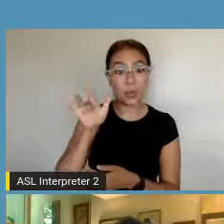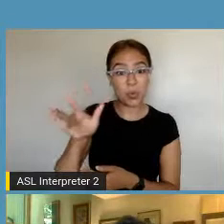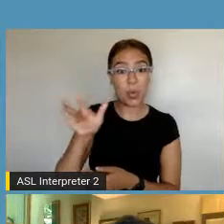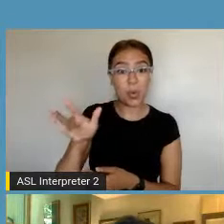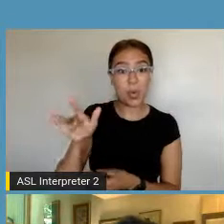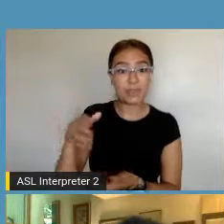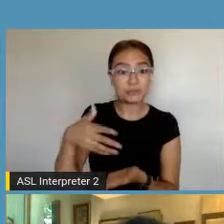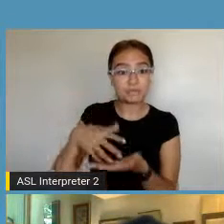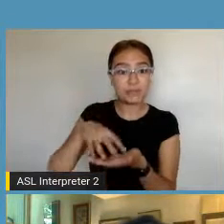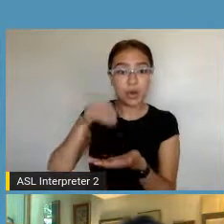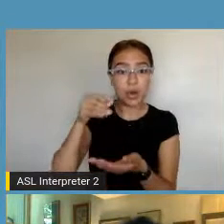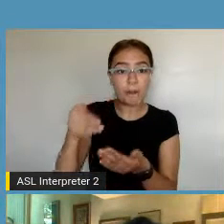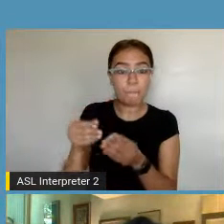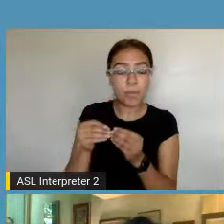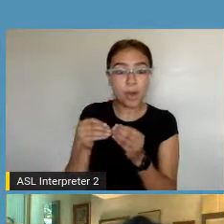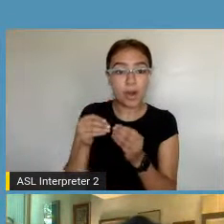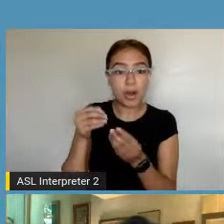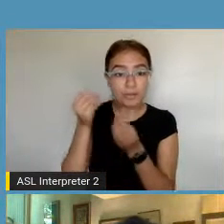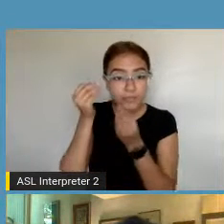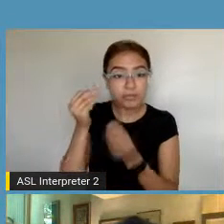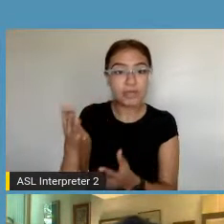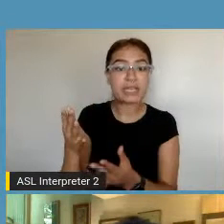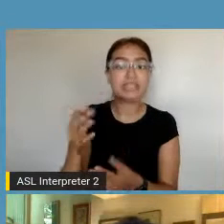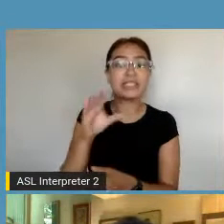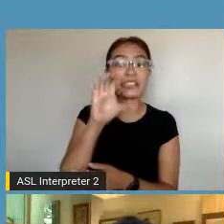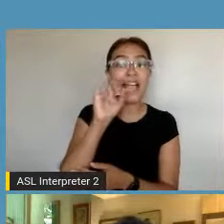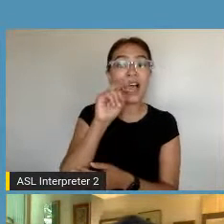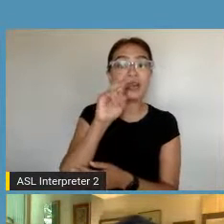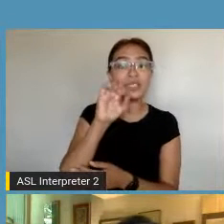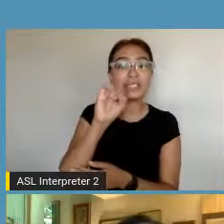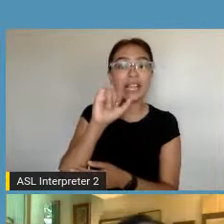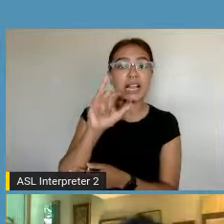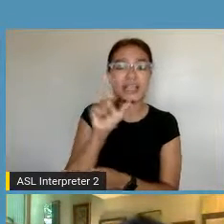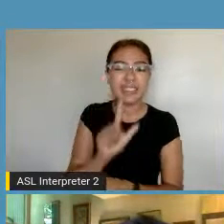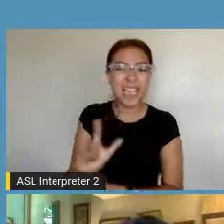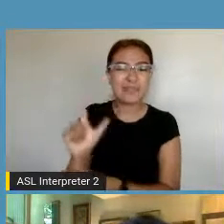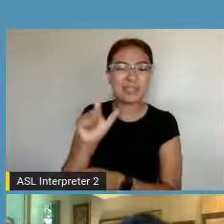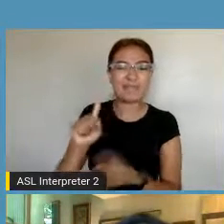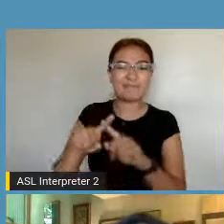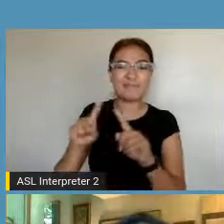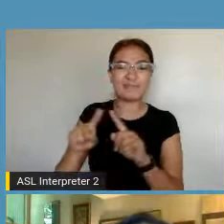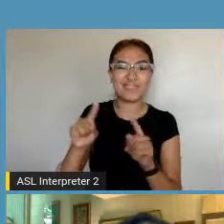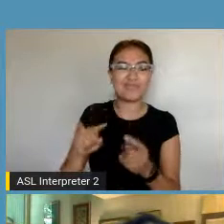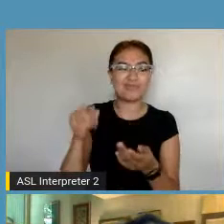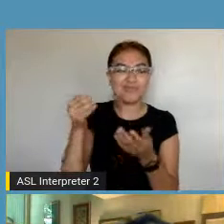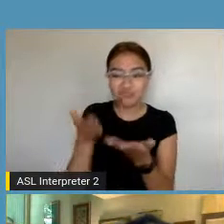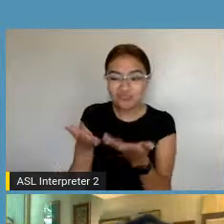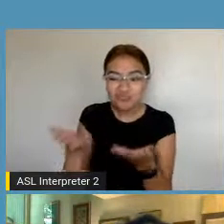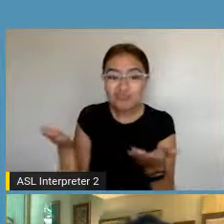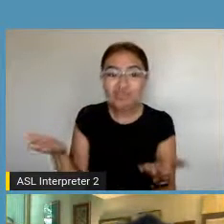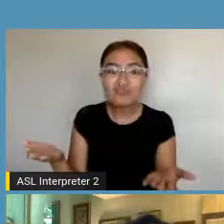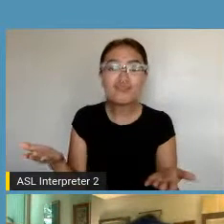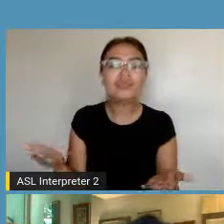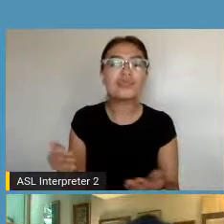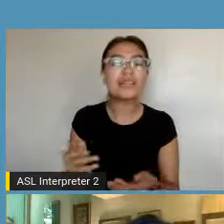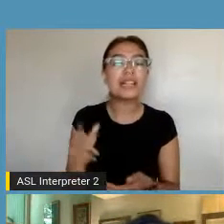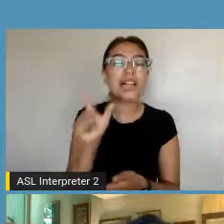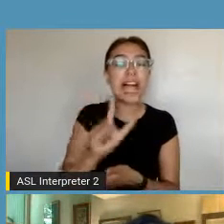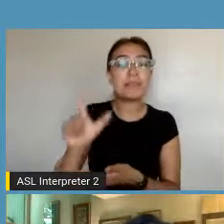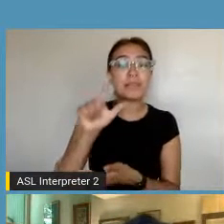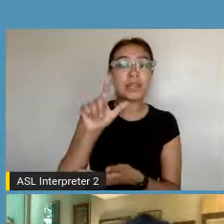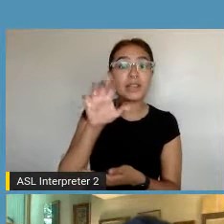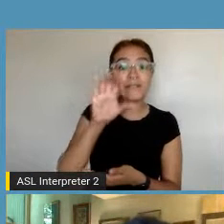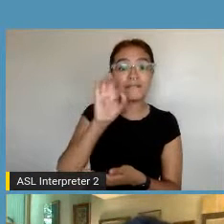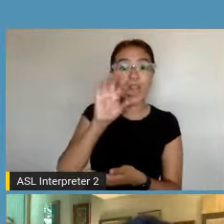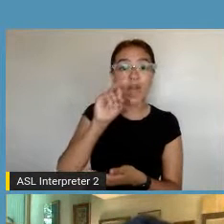Information Network, the Council of Libraries and Information Resources, the Digital Library Foundation. And you know, a lot of these